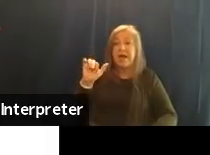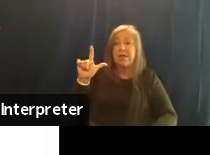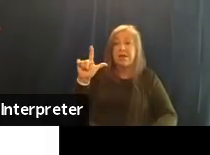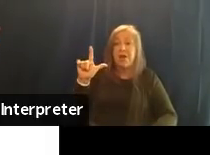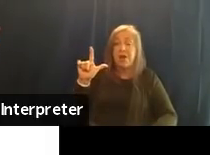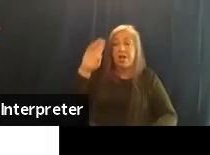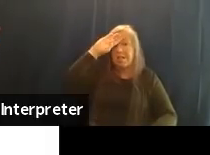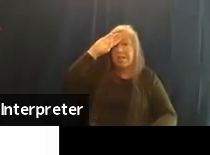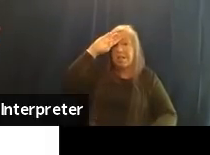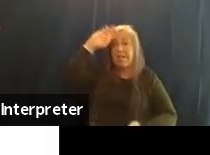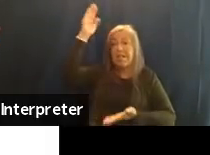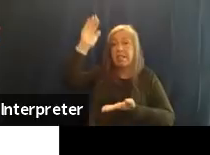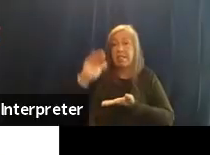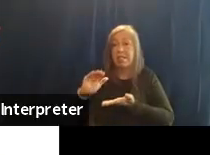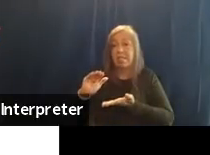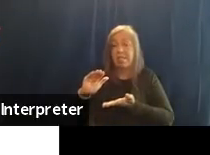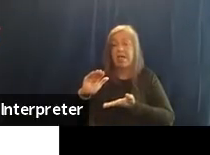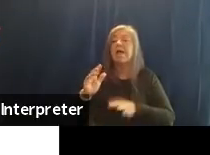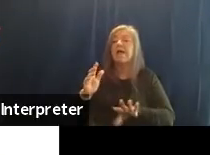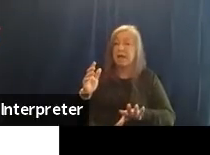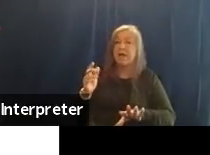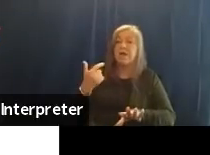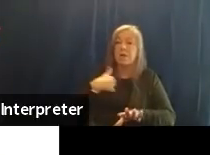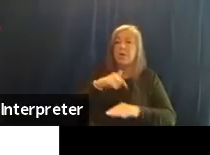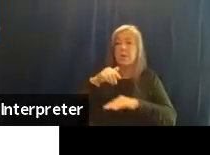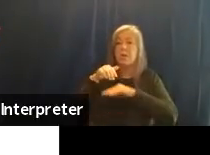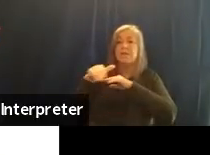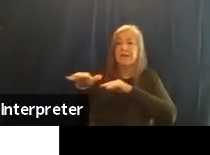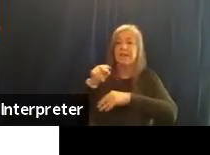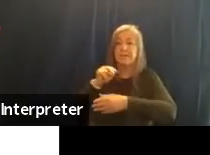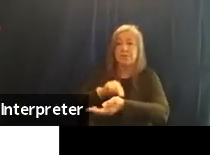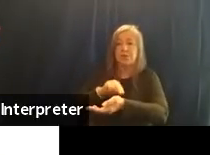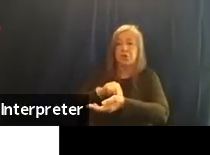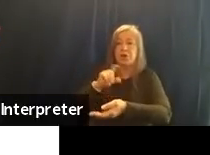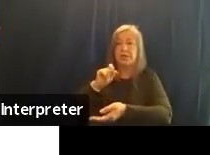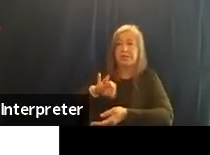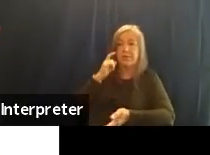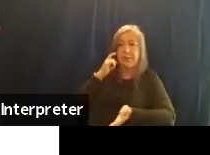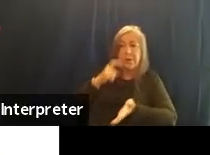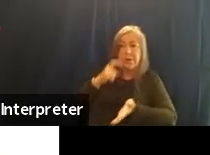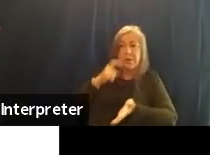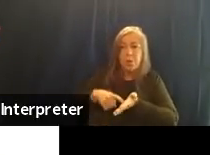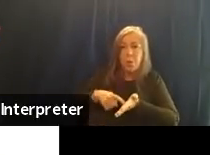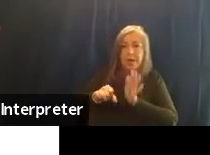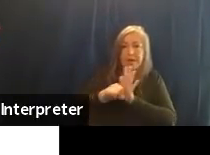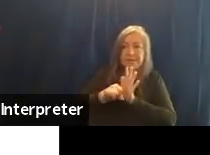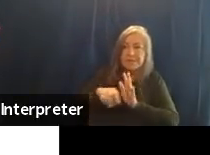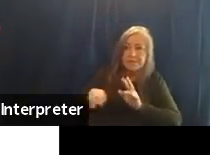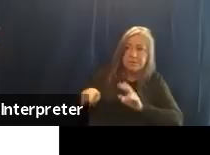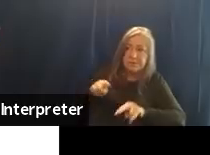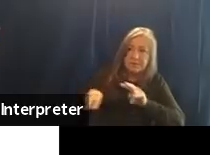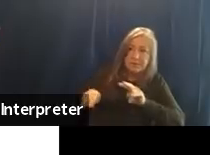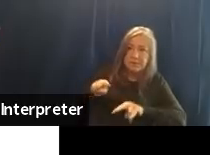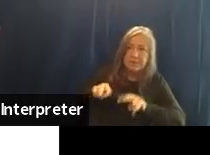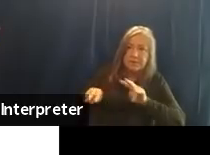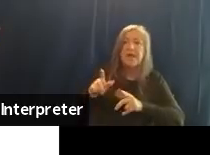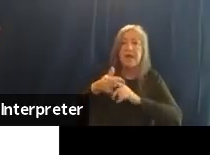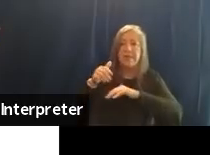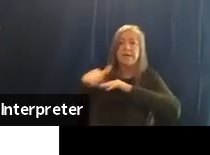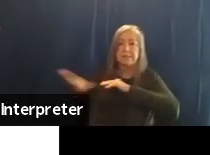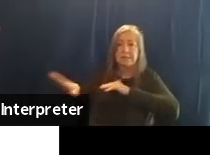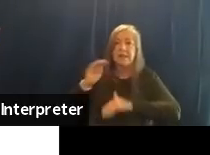as we notice that they have any symptoms, and we're going to assess them and we're going to send them home. So this is really the